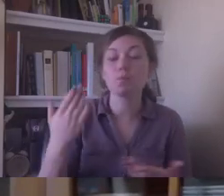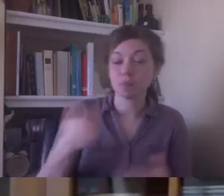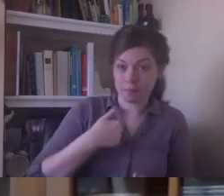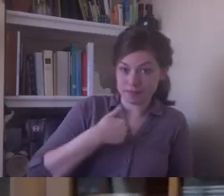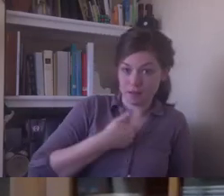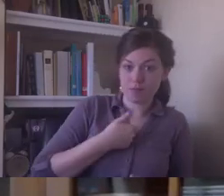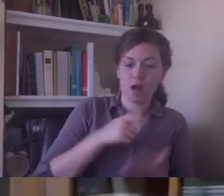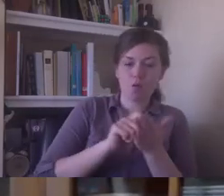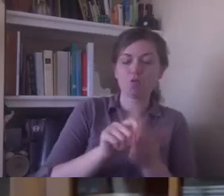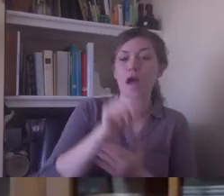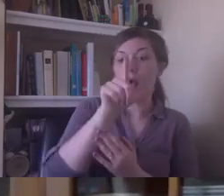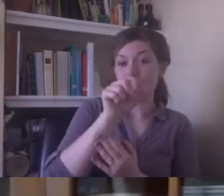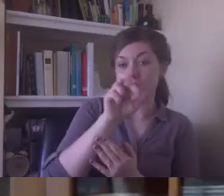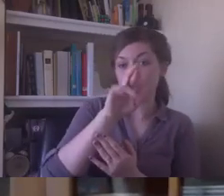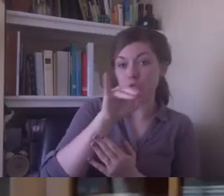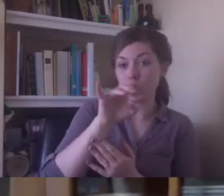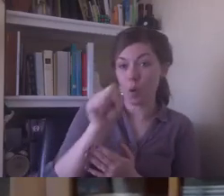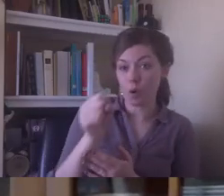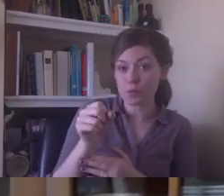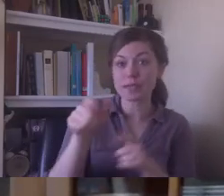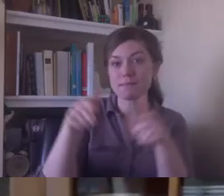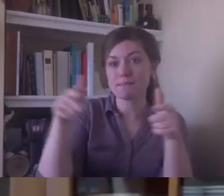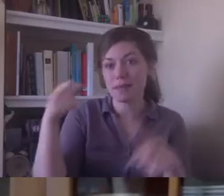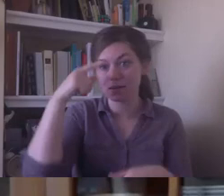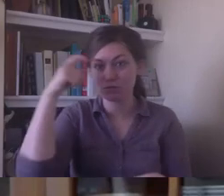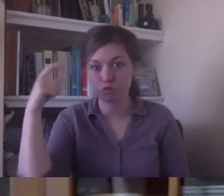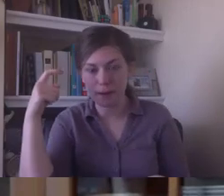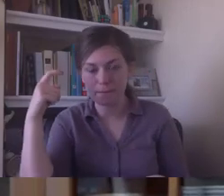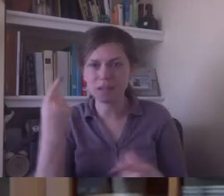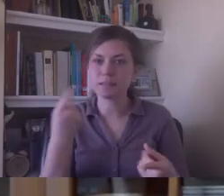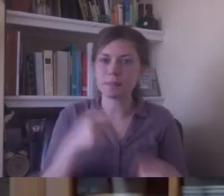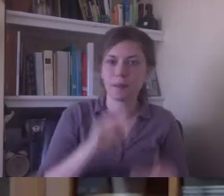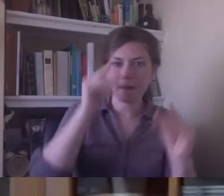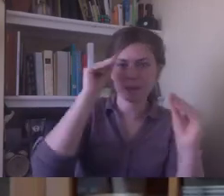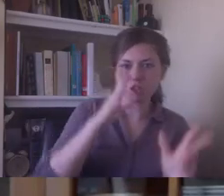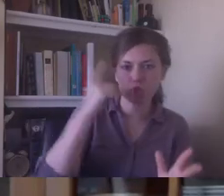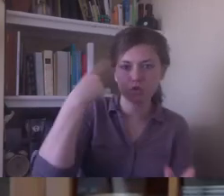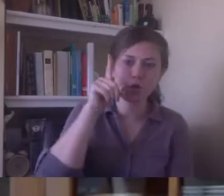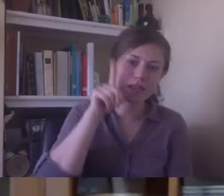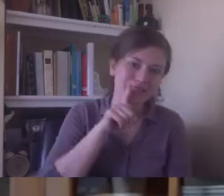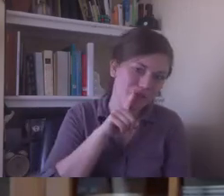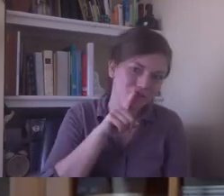dream is to be a teacher of the deaf, and then I could draw a picture about it. Or Lori's big dream